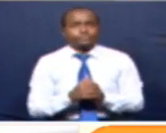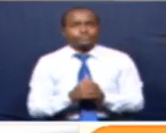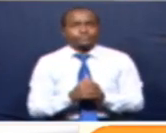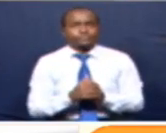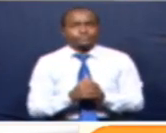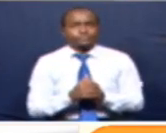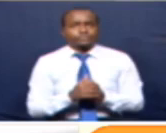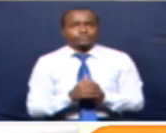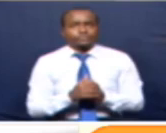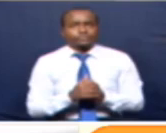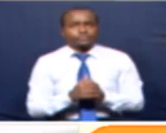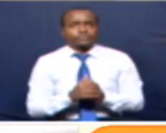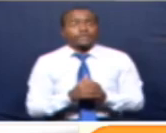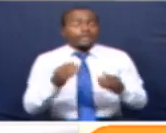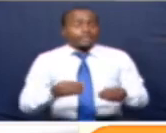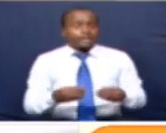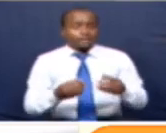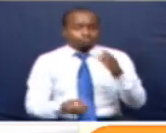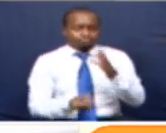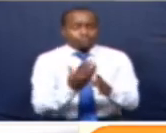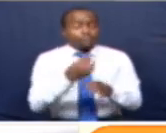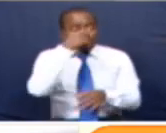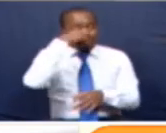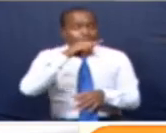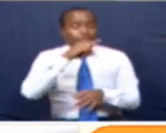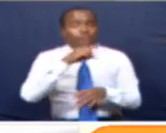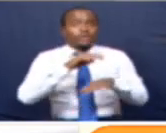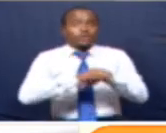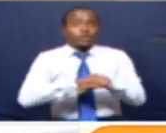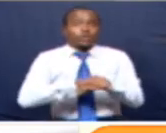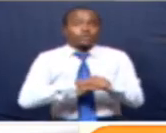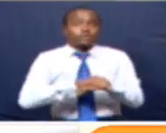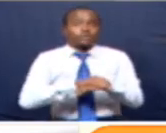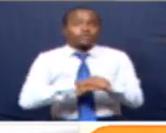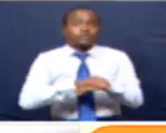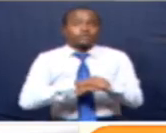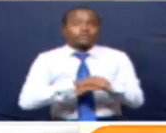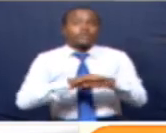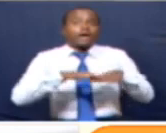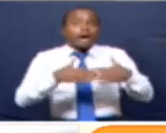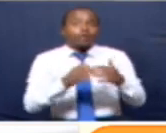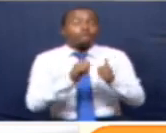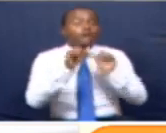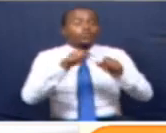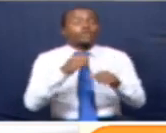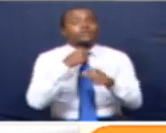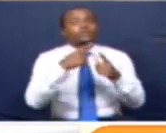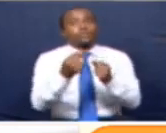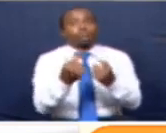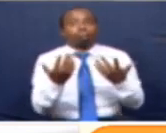the they're sort of setting the policy on the question as to really how far you can go